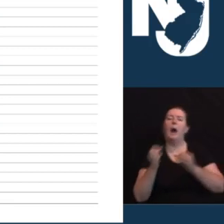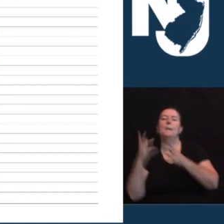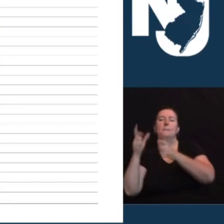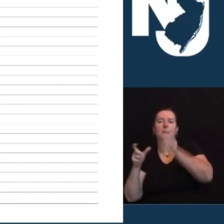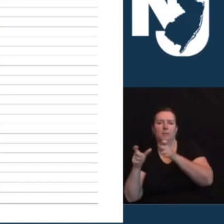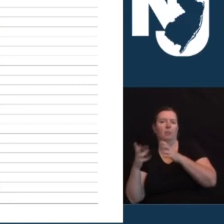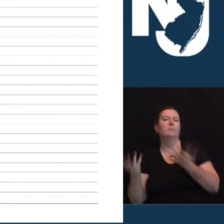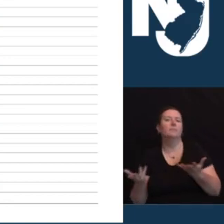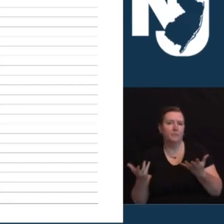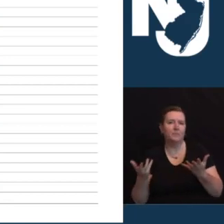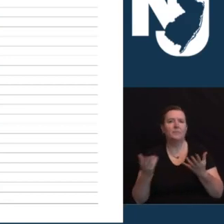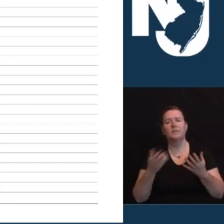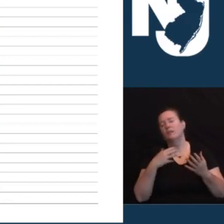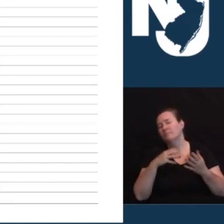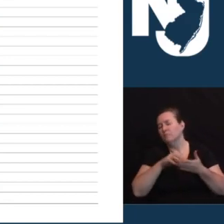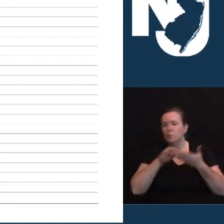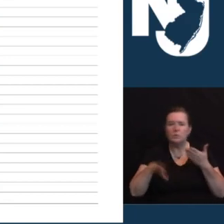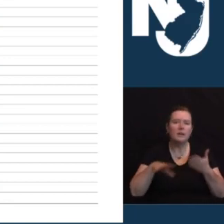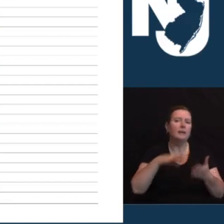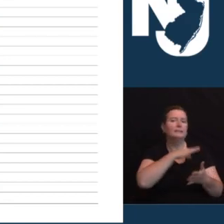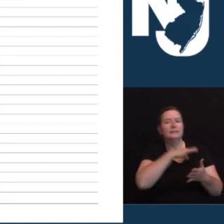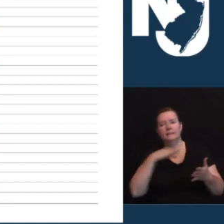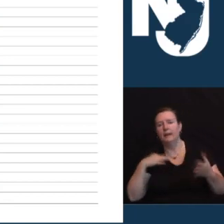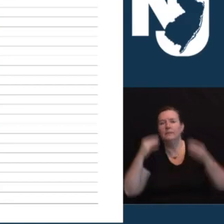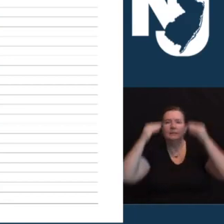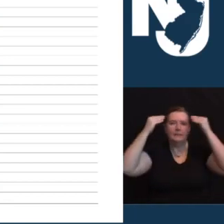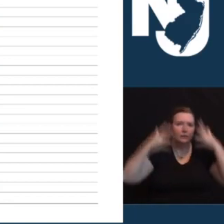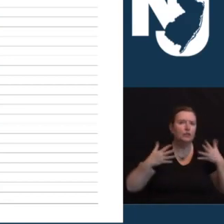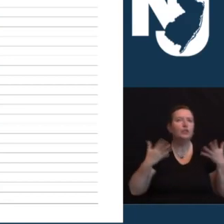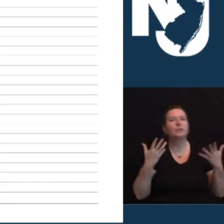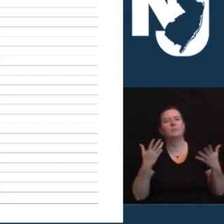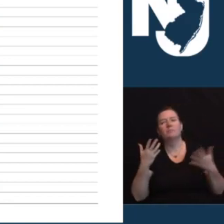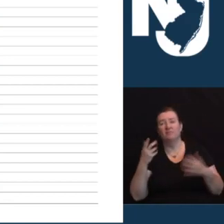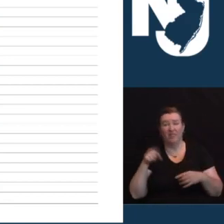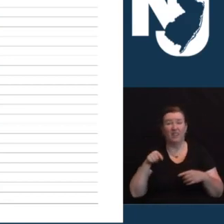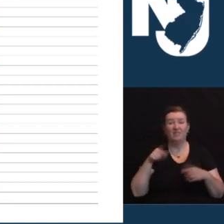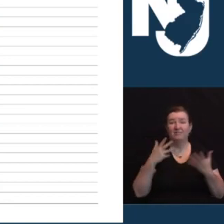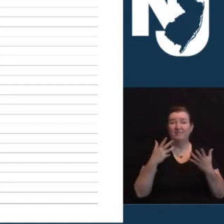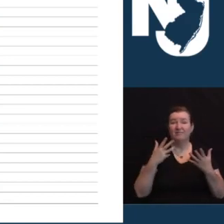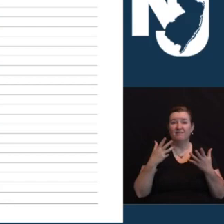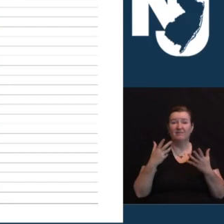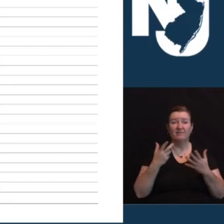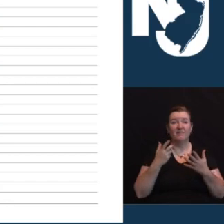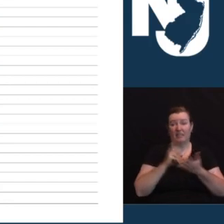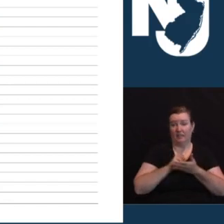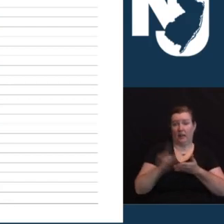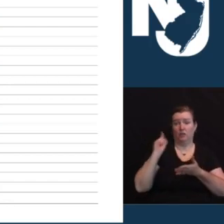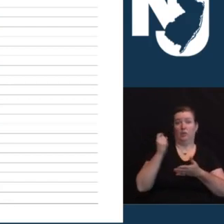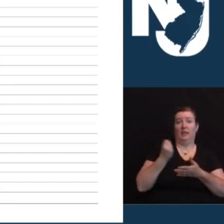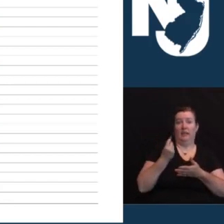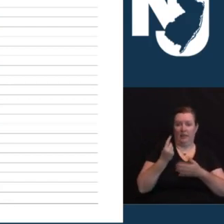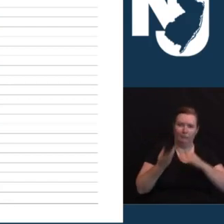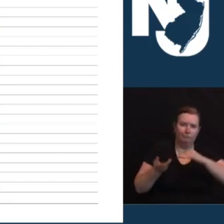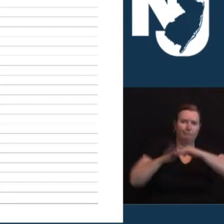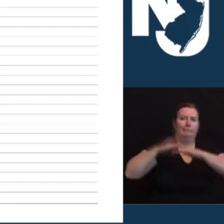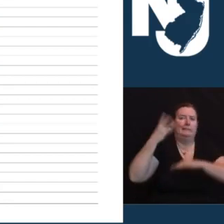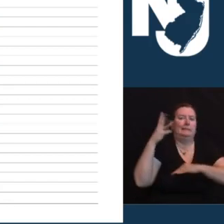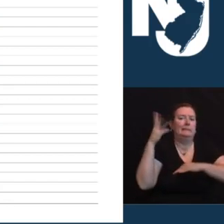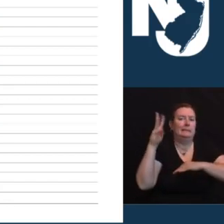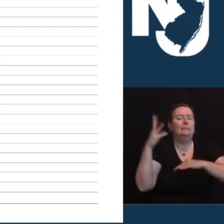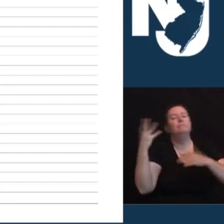faculty, staff associated with it. And by the way, remember, this is 16 up from 11 last week, and it's out of, as Kevin Diemer reminded